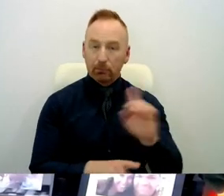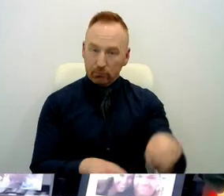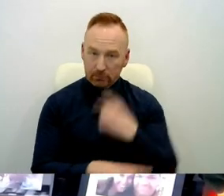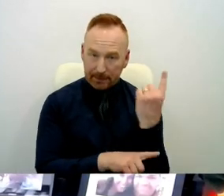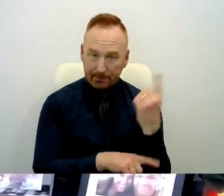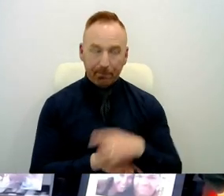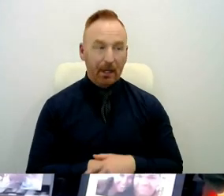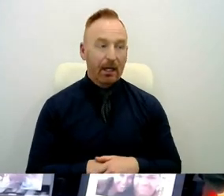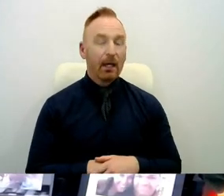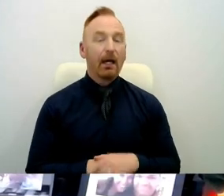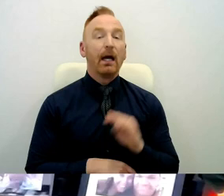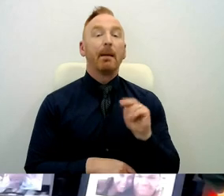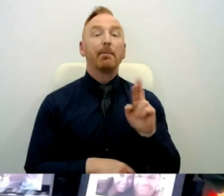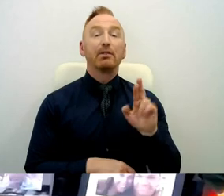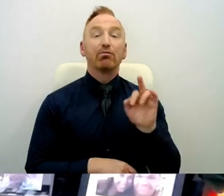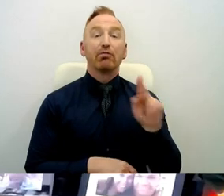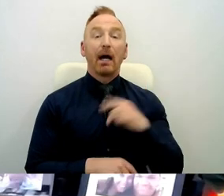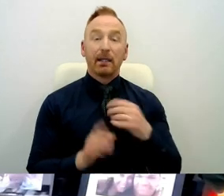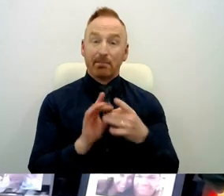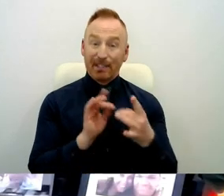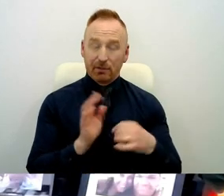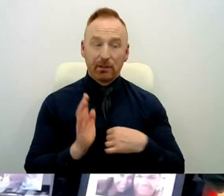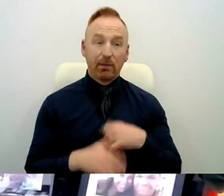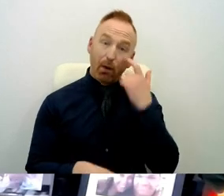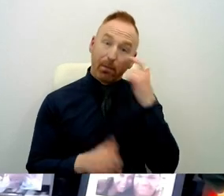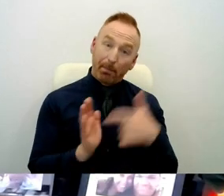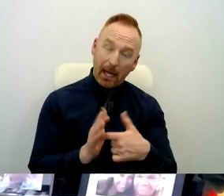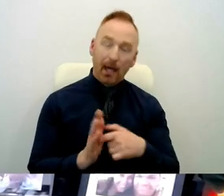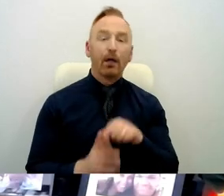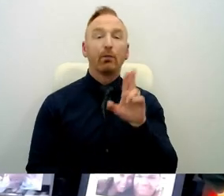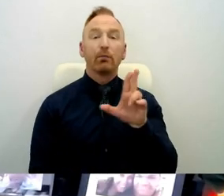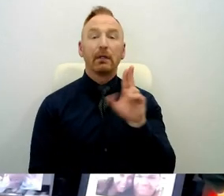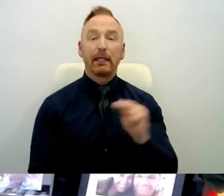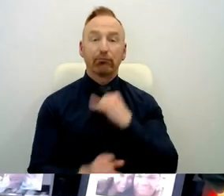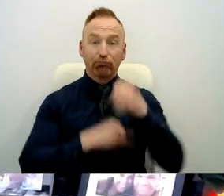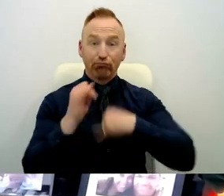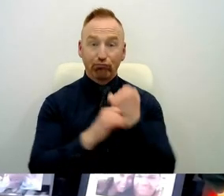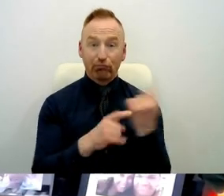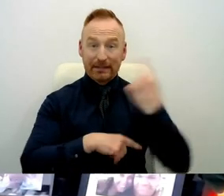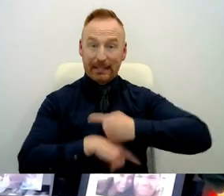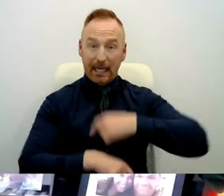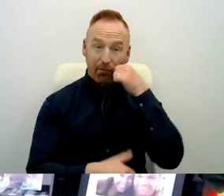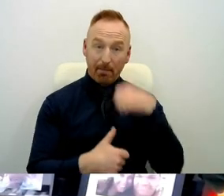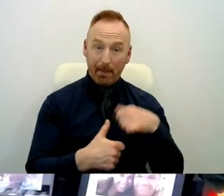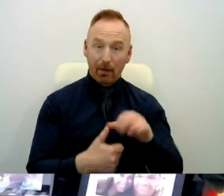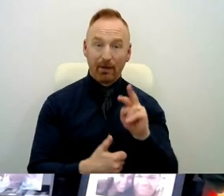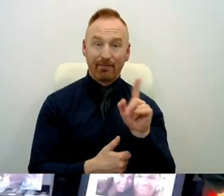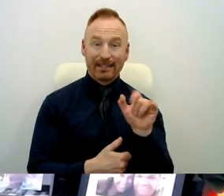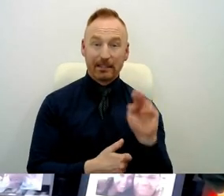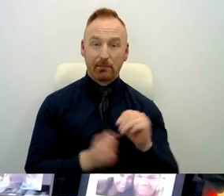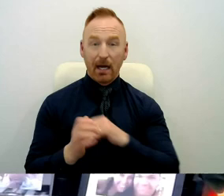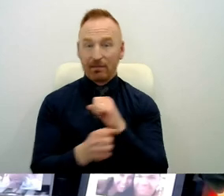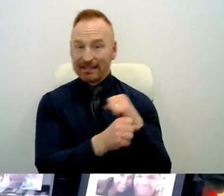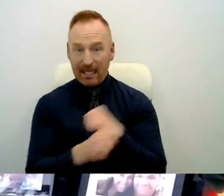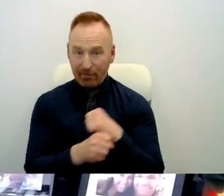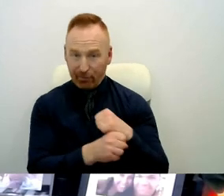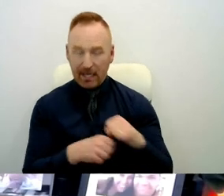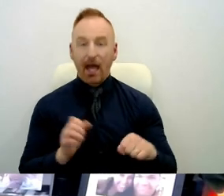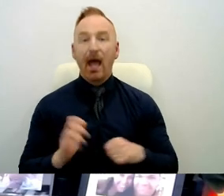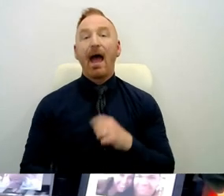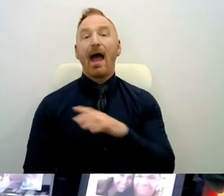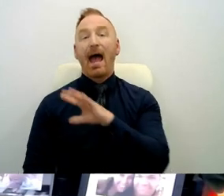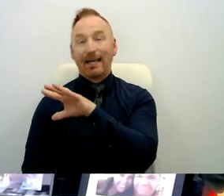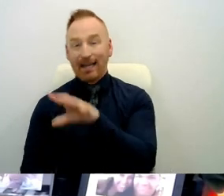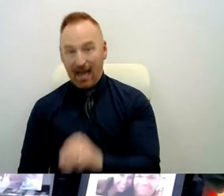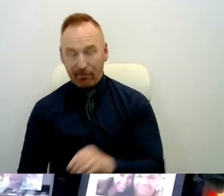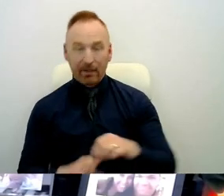today. As Mr. Jack mentioned, we're marking the United Nations International Day of Remembrance of Victims of Slavery and the